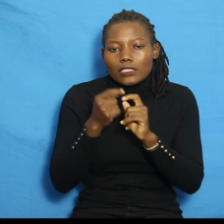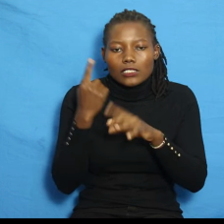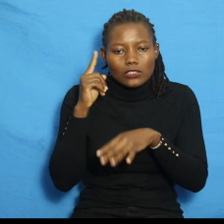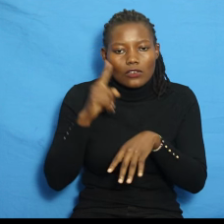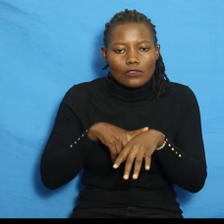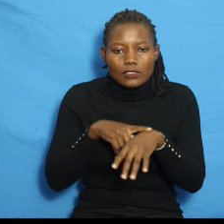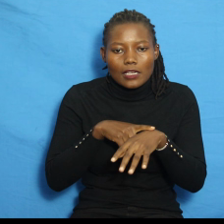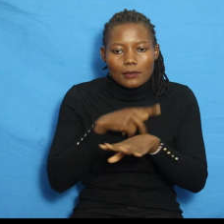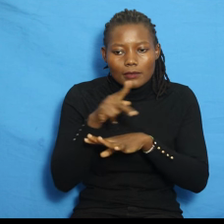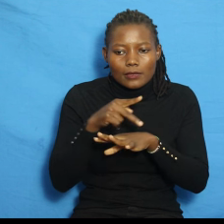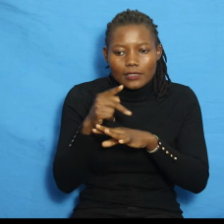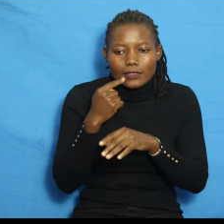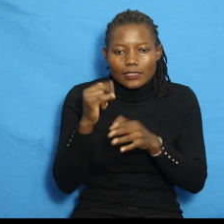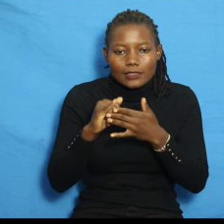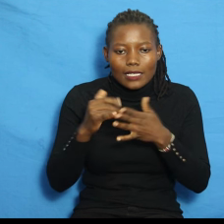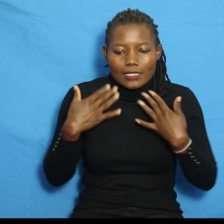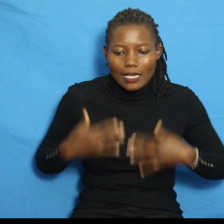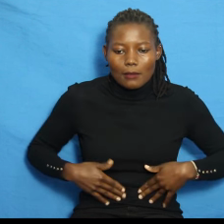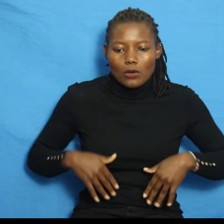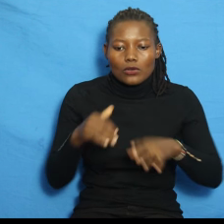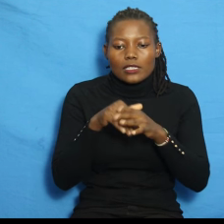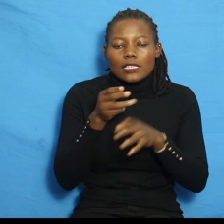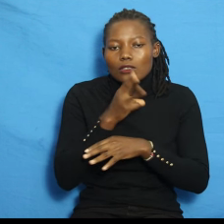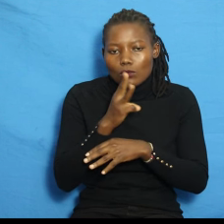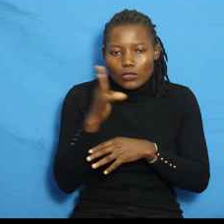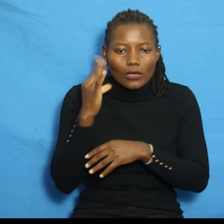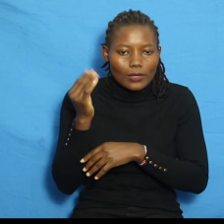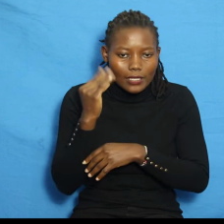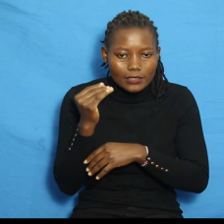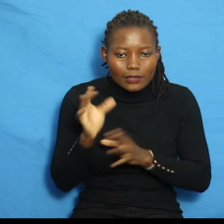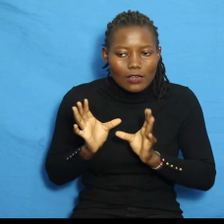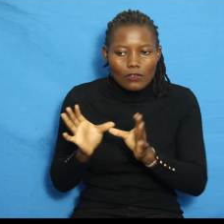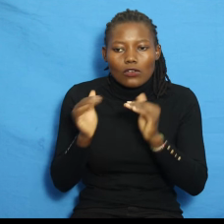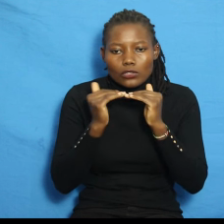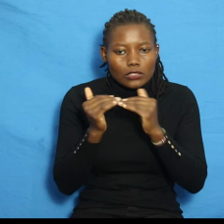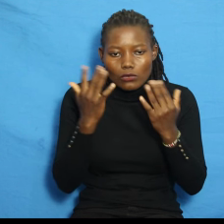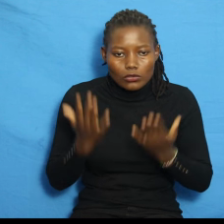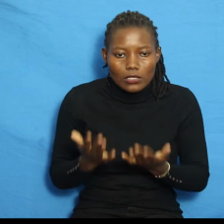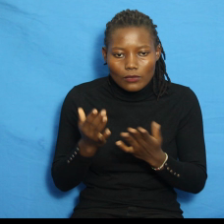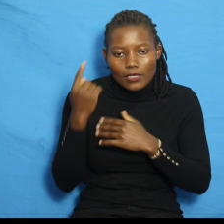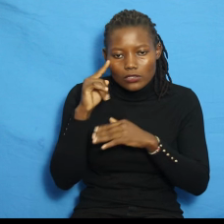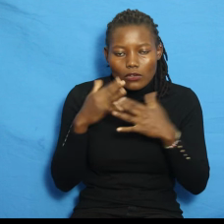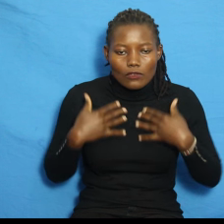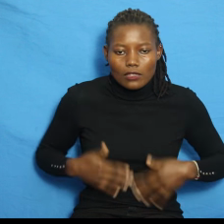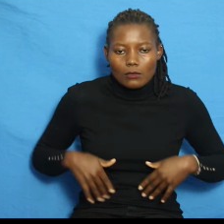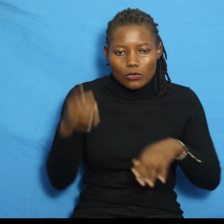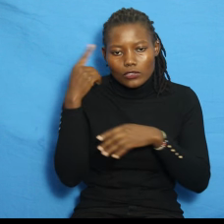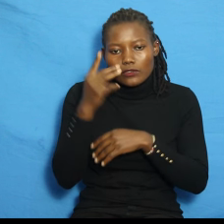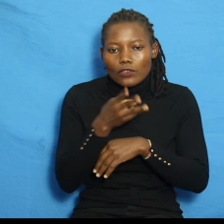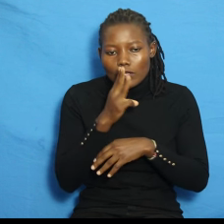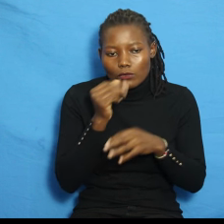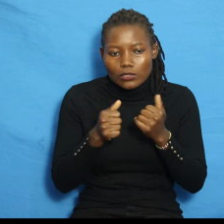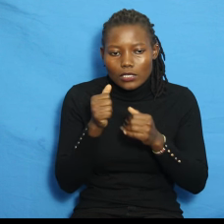Archimedes' principle states that a body in a fluid medium will experience a buoyant force equal to the weight of the volume of the fluid which